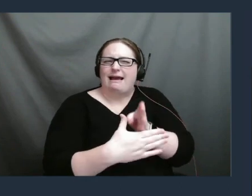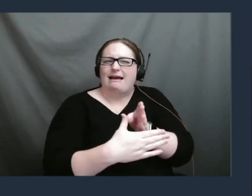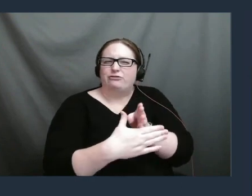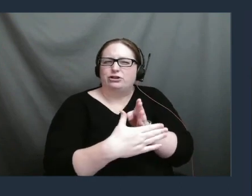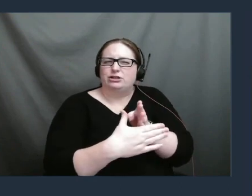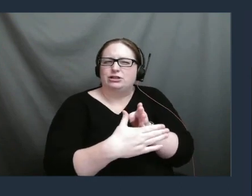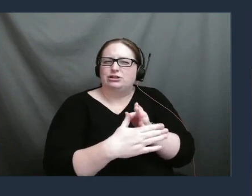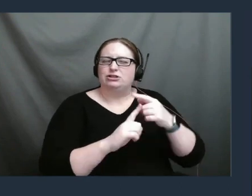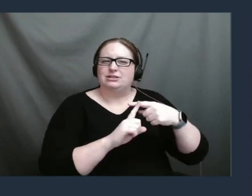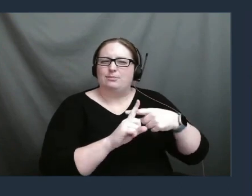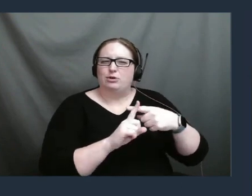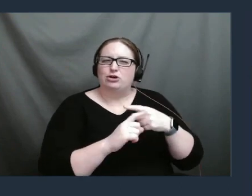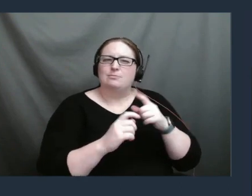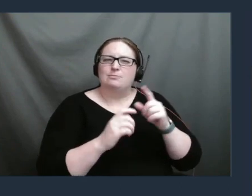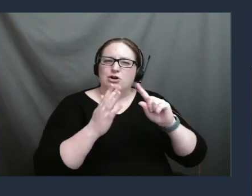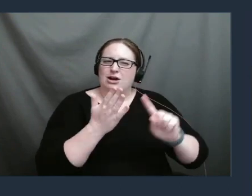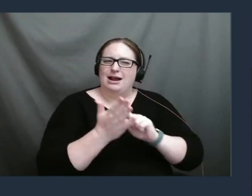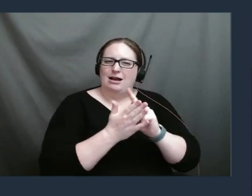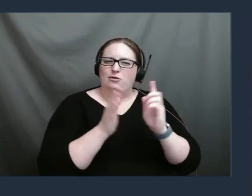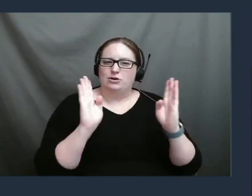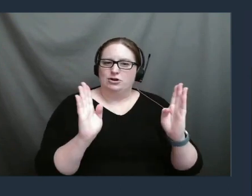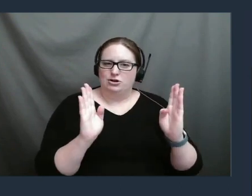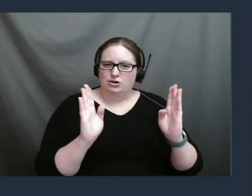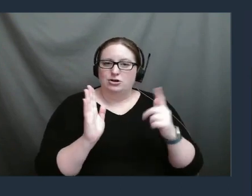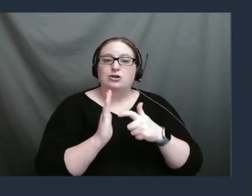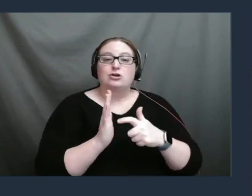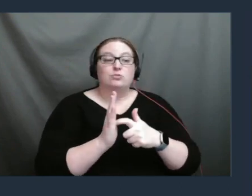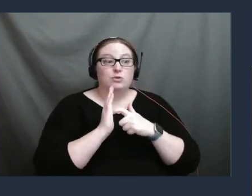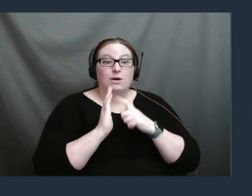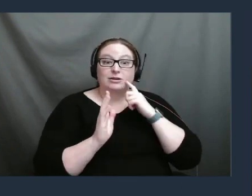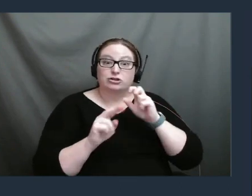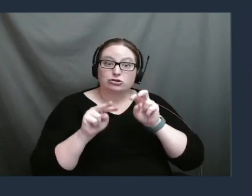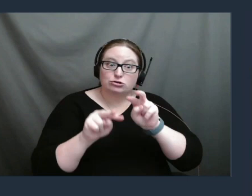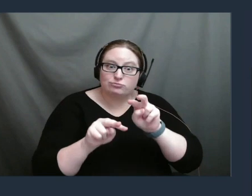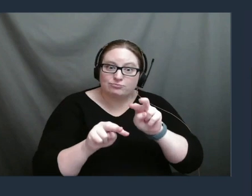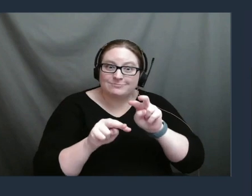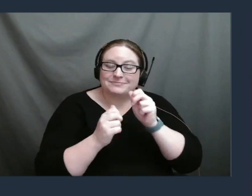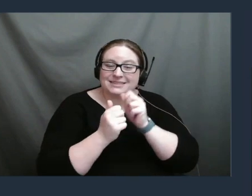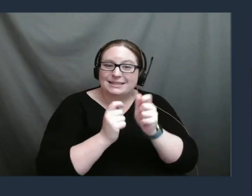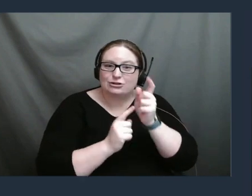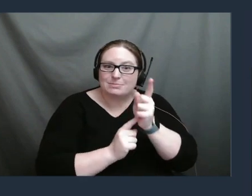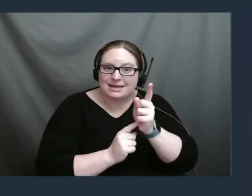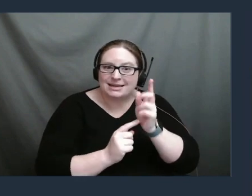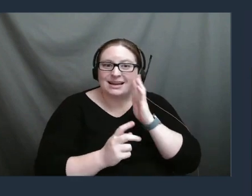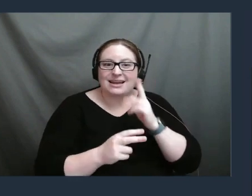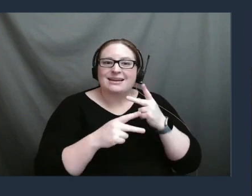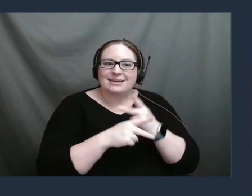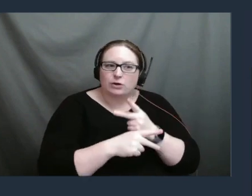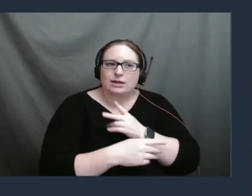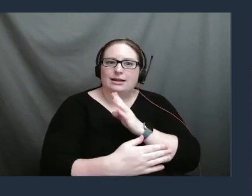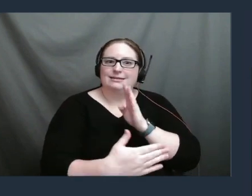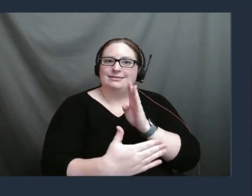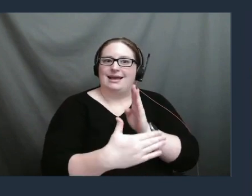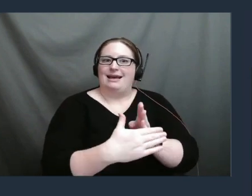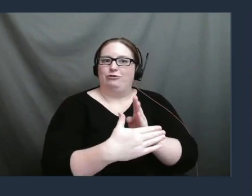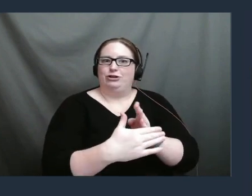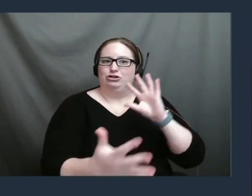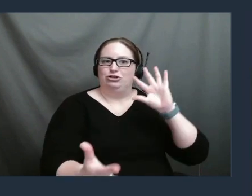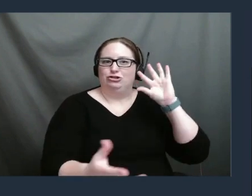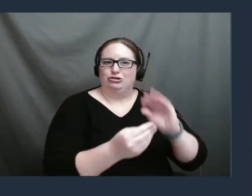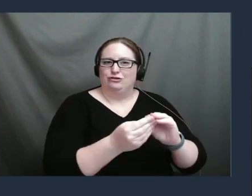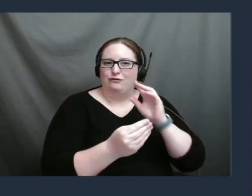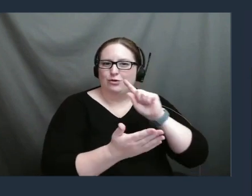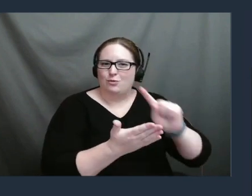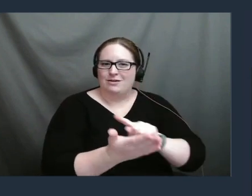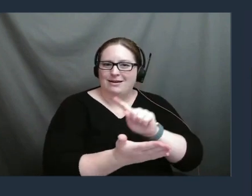have windows in the time series that allows you to keep track of the temperature every minute and calculate the average over an hour. While